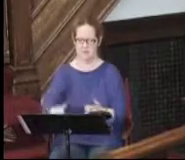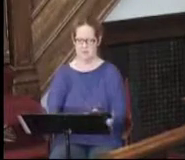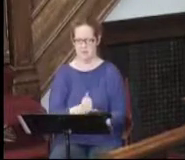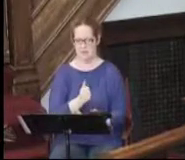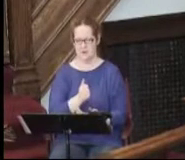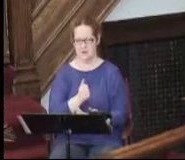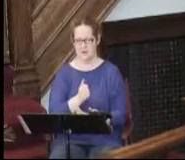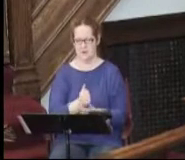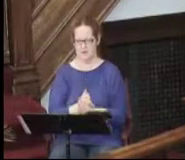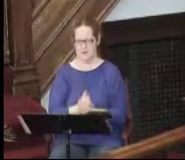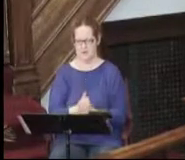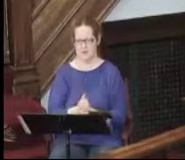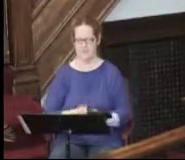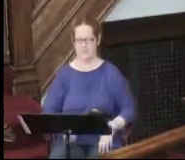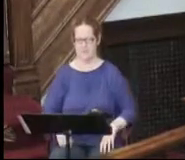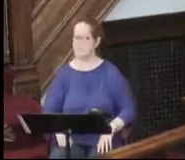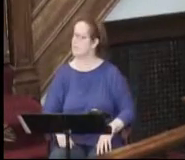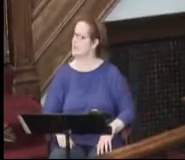always. Amen.